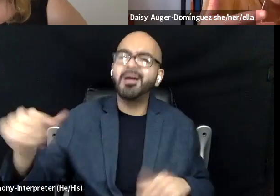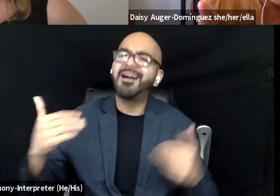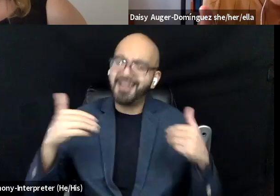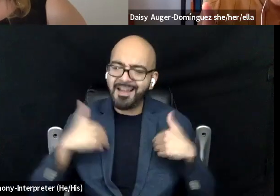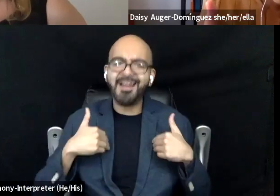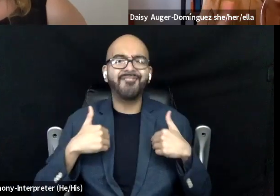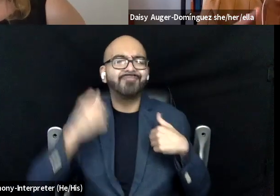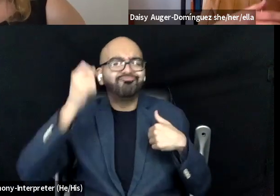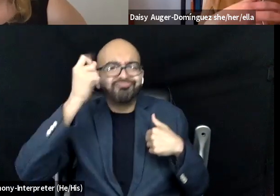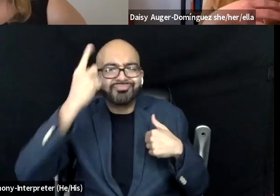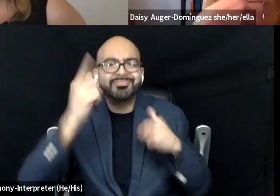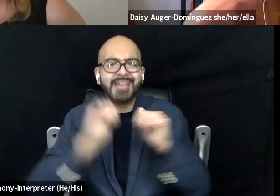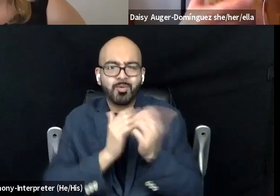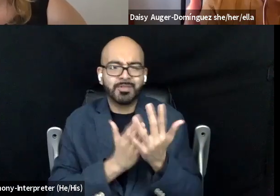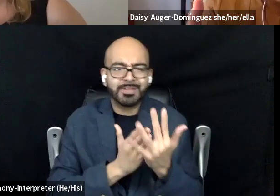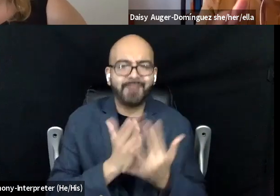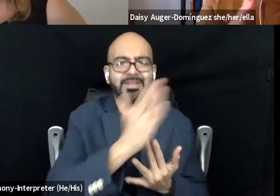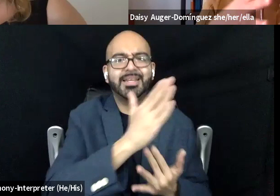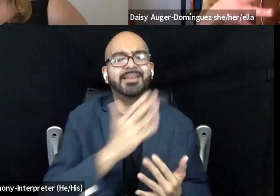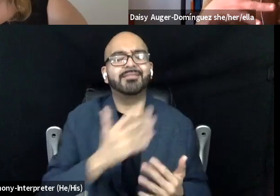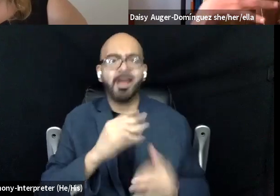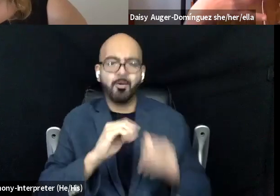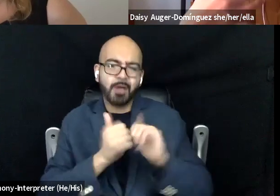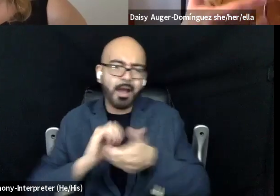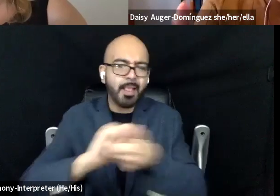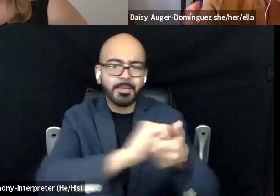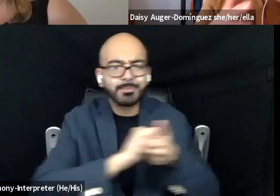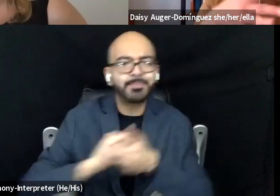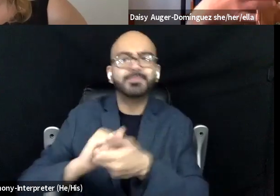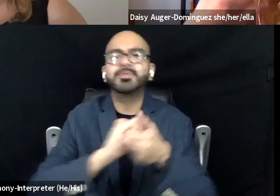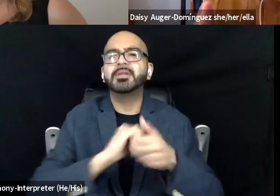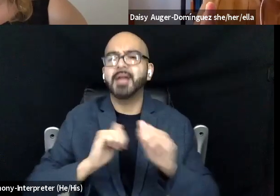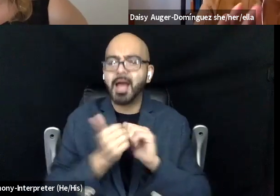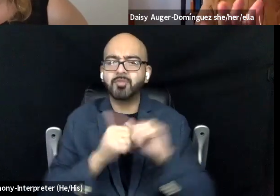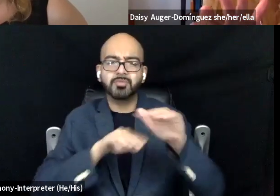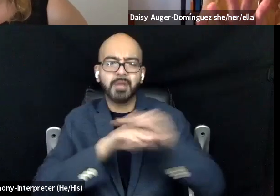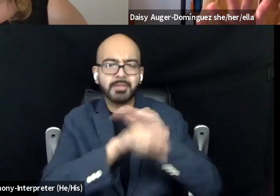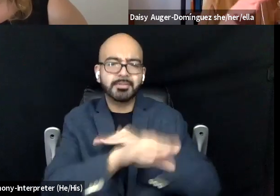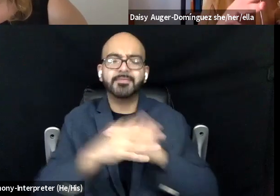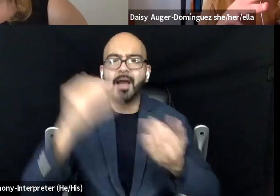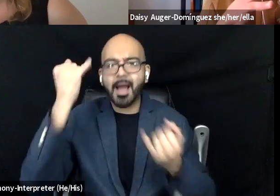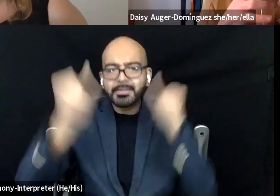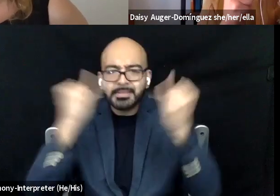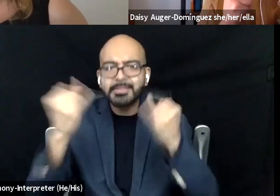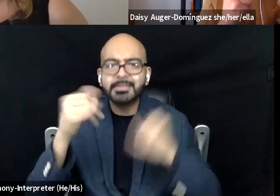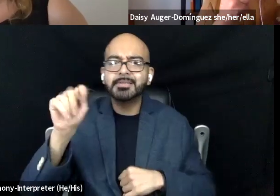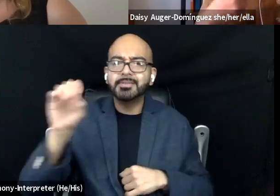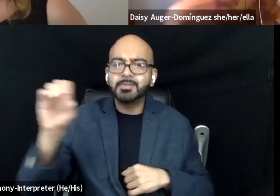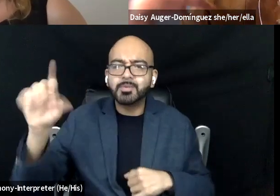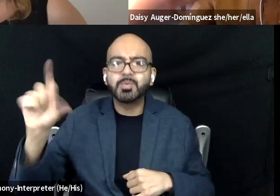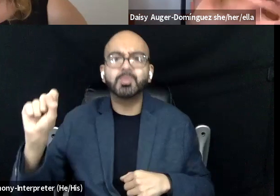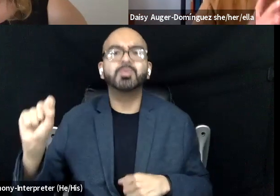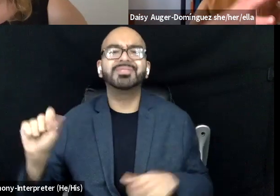an environment, and how to collaborate, how to access innovative ideas and tools, how to